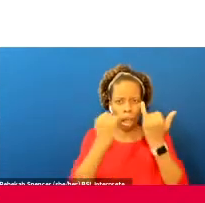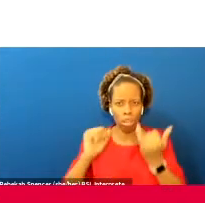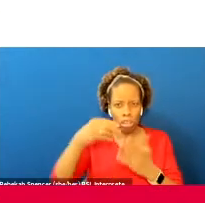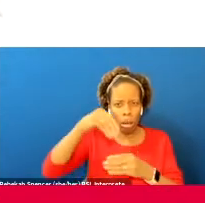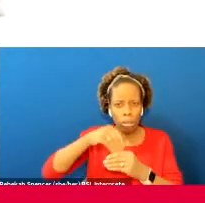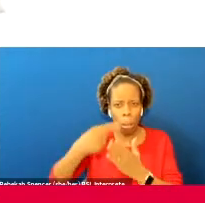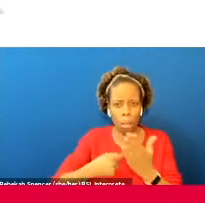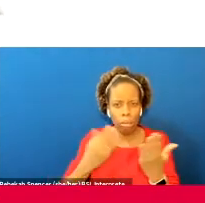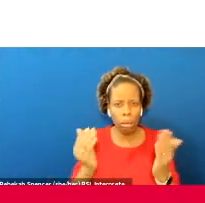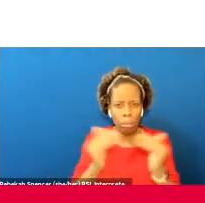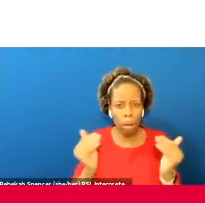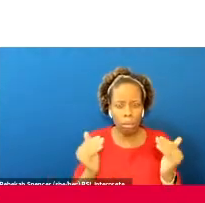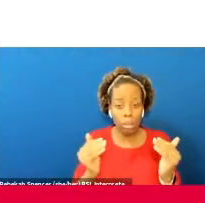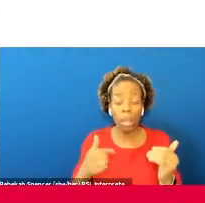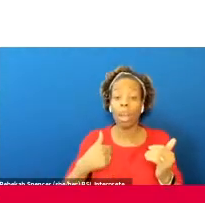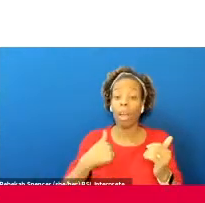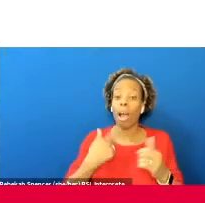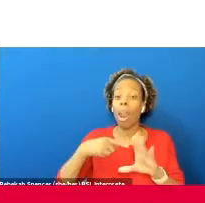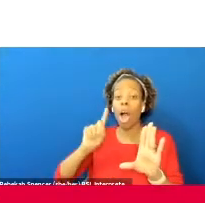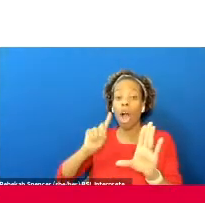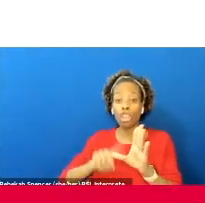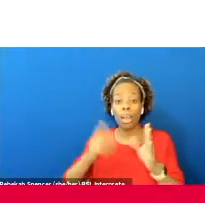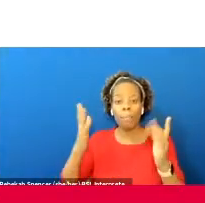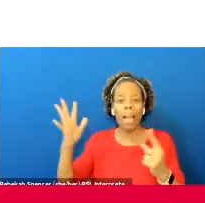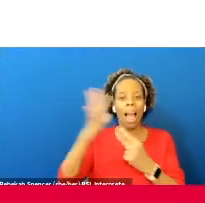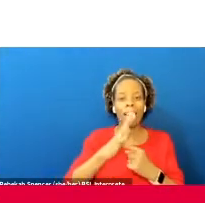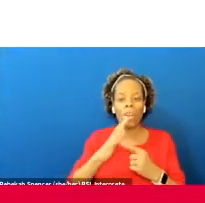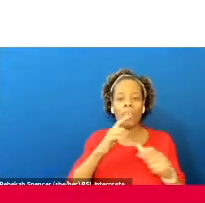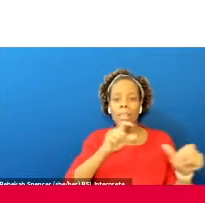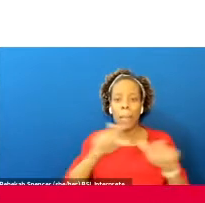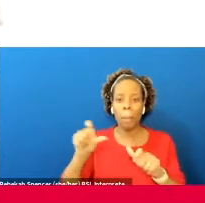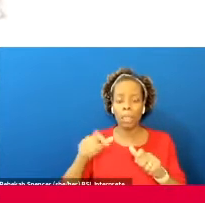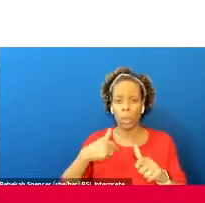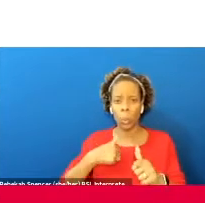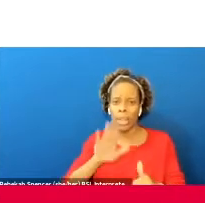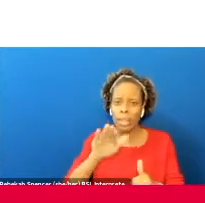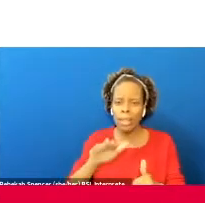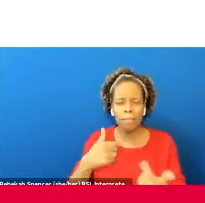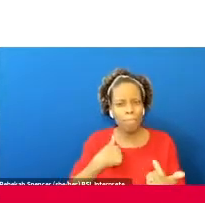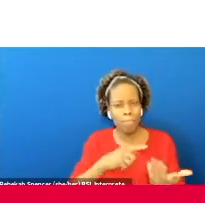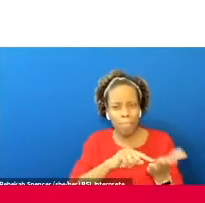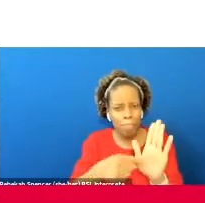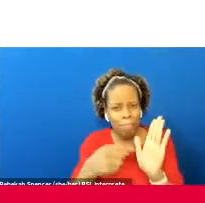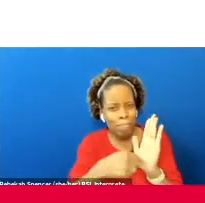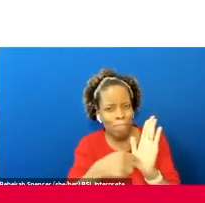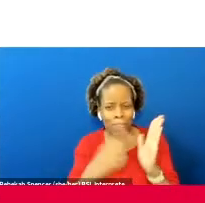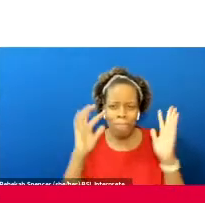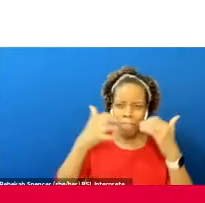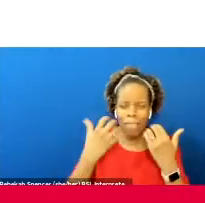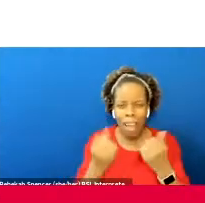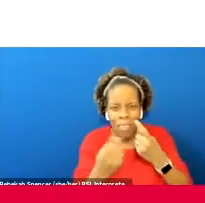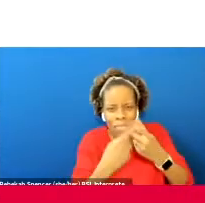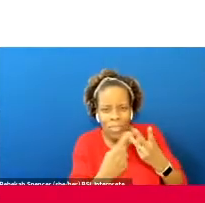the head of sustainability last year, and you know, we raised these concerns to him, like, listen, if you guys are really trying to